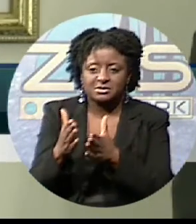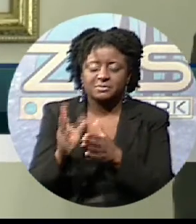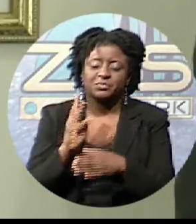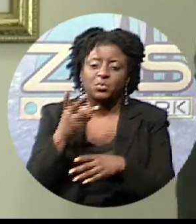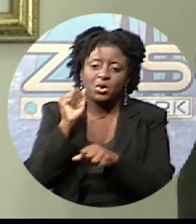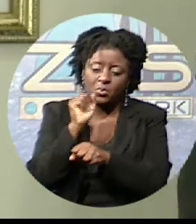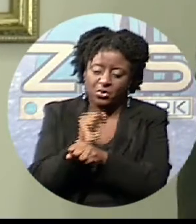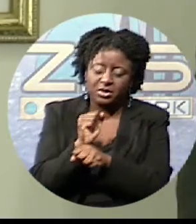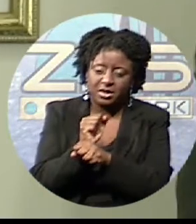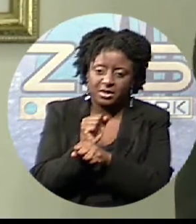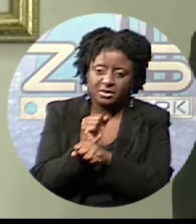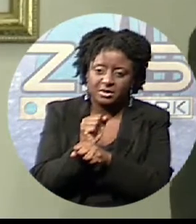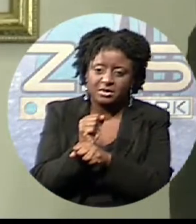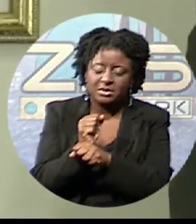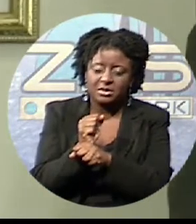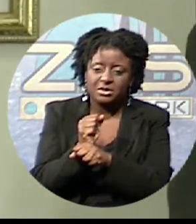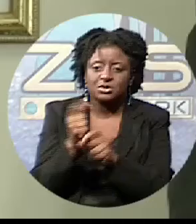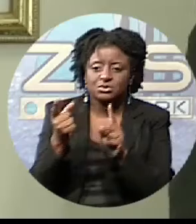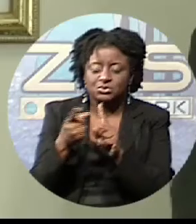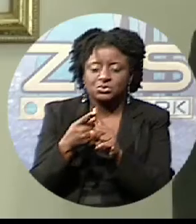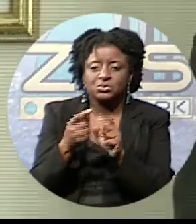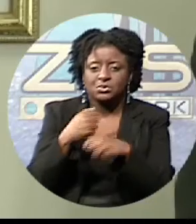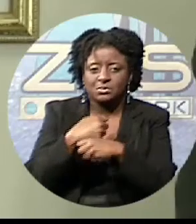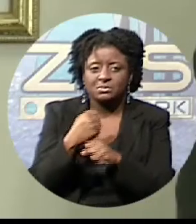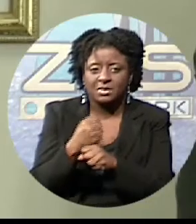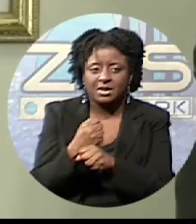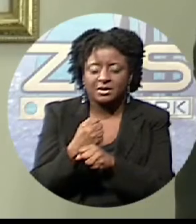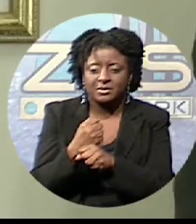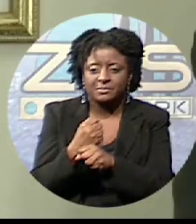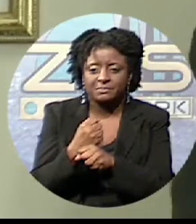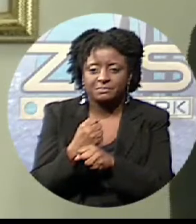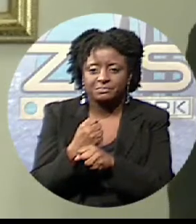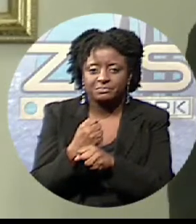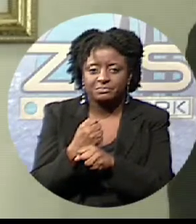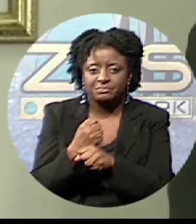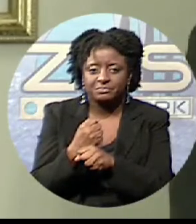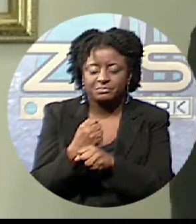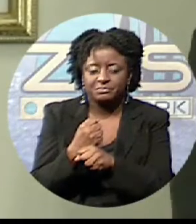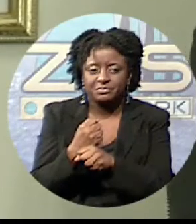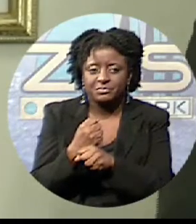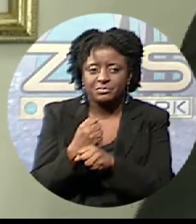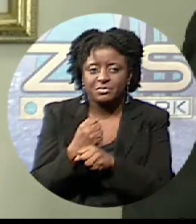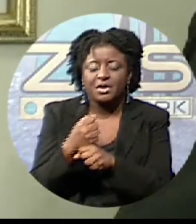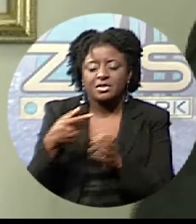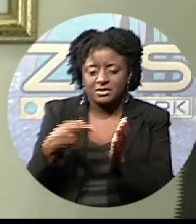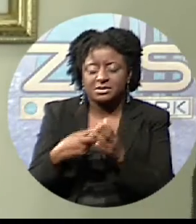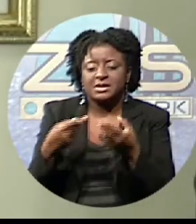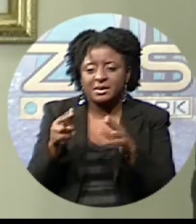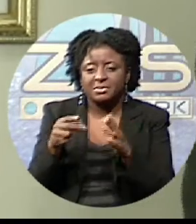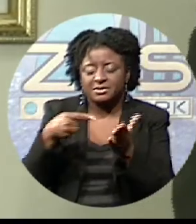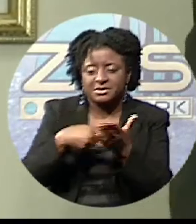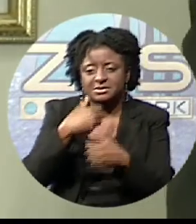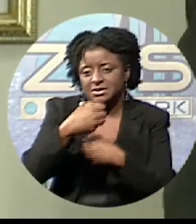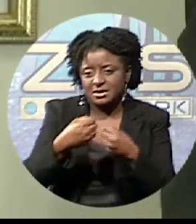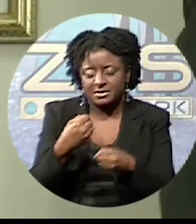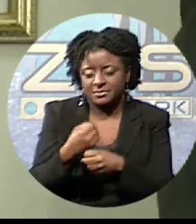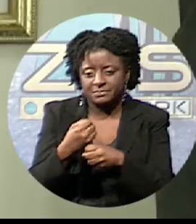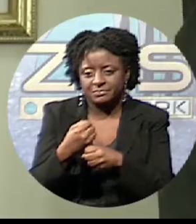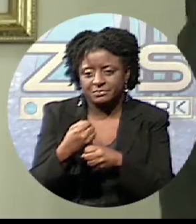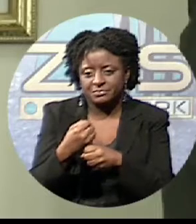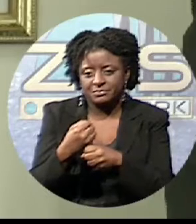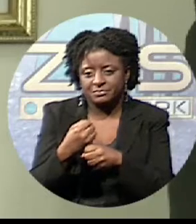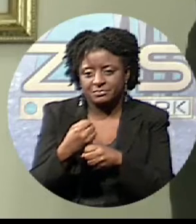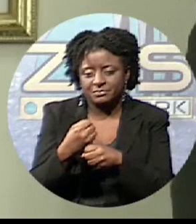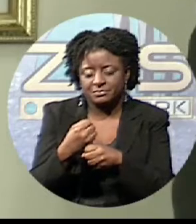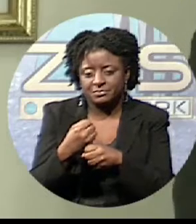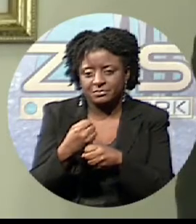with U.S. CBP to make all citizens eligible, and we're getting very close. We expect that to happen this year. Eligible passengers come up to the